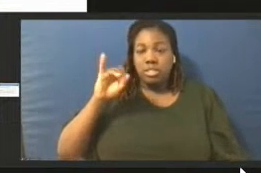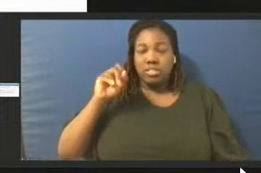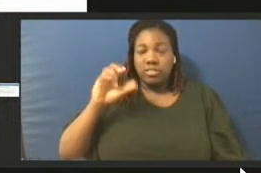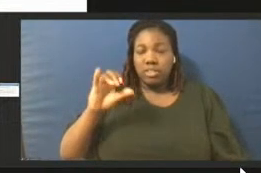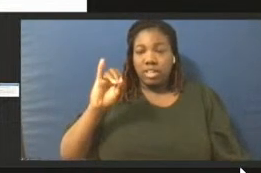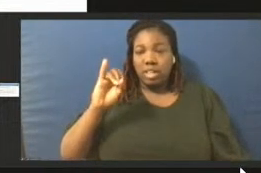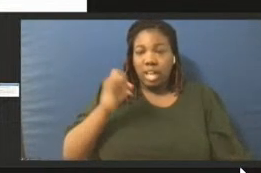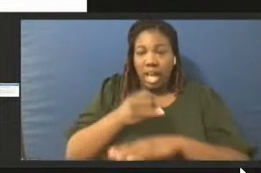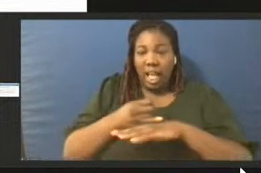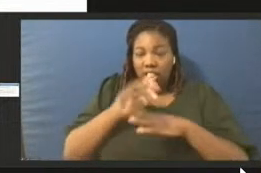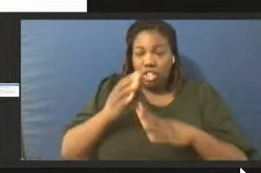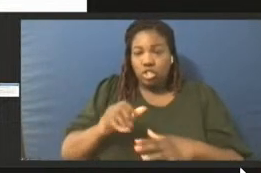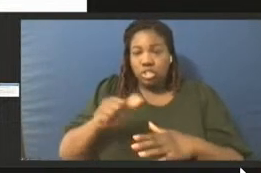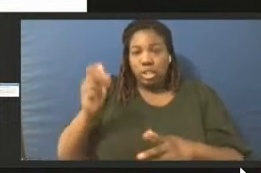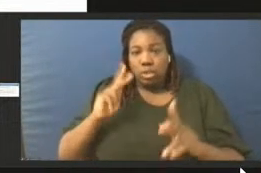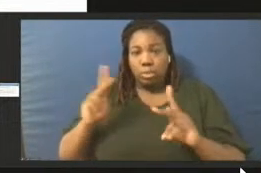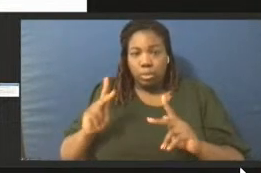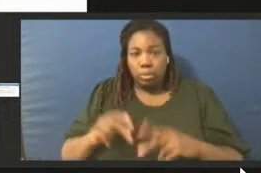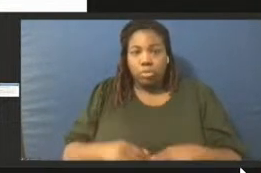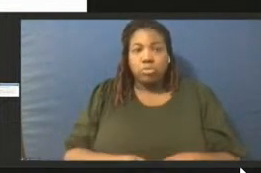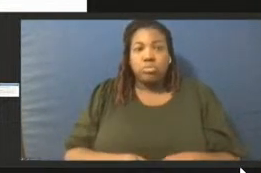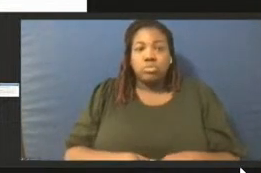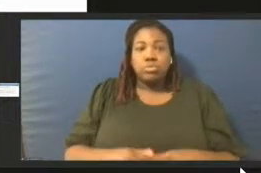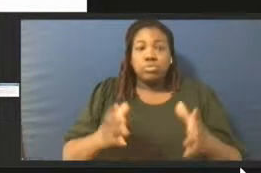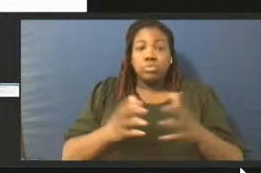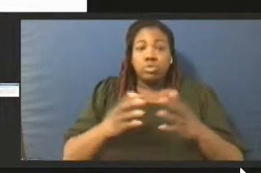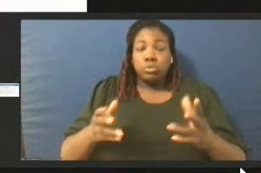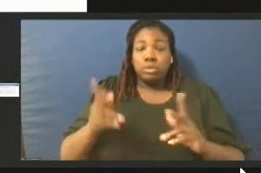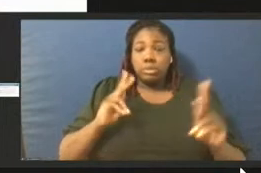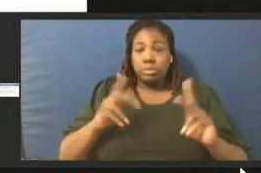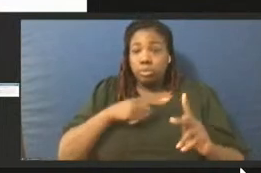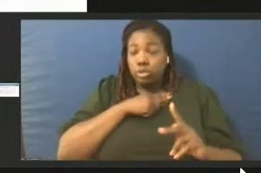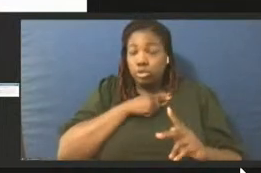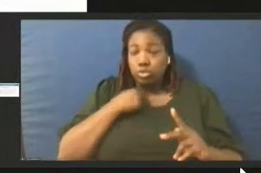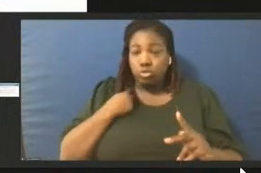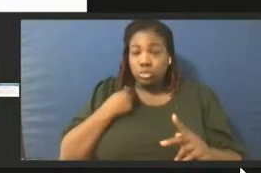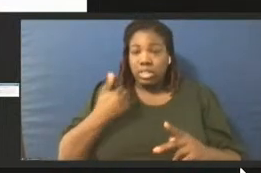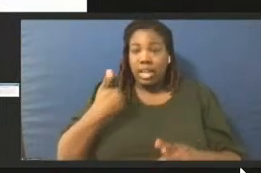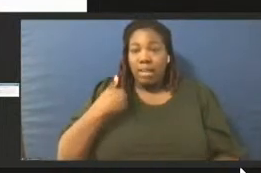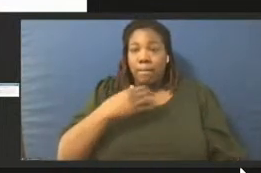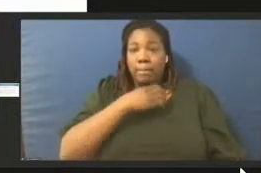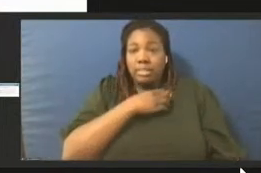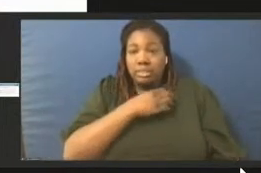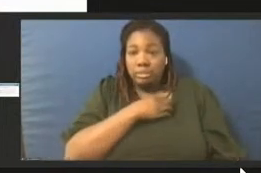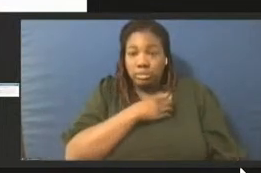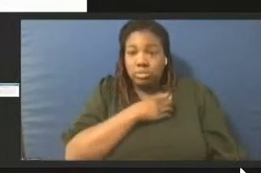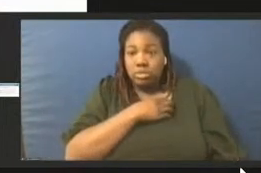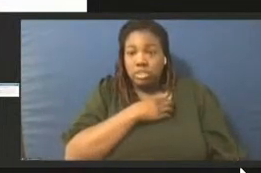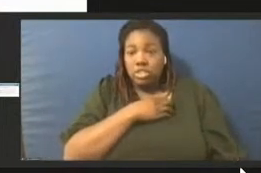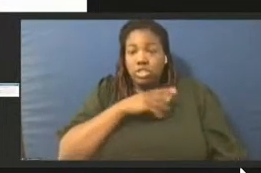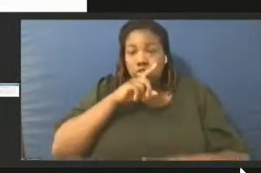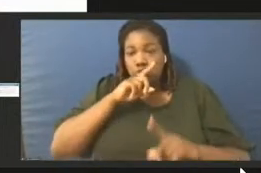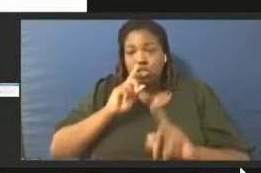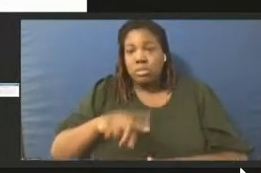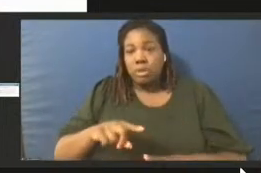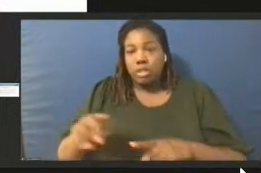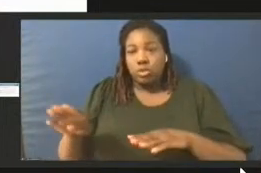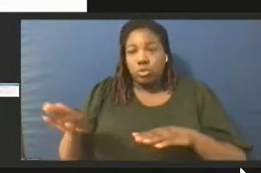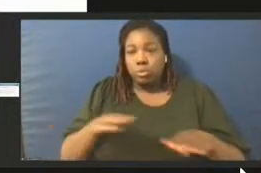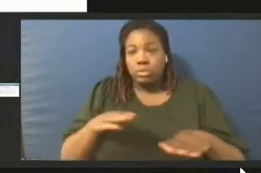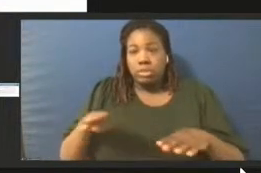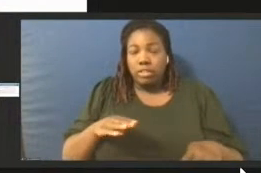Next point is sadly, too many of the at-risk communities only have law enforcement and force to respond to behavioral health